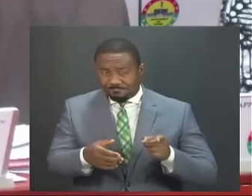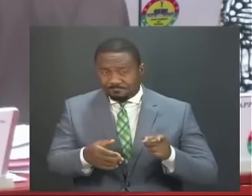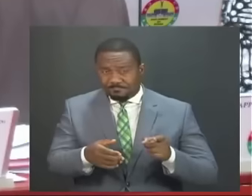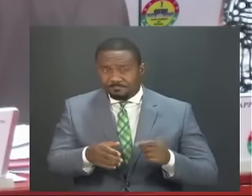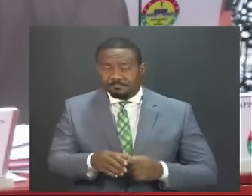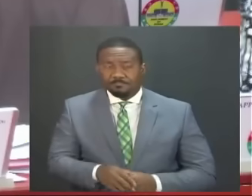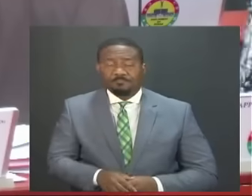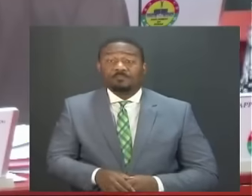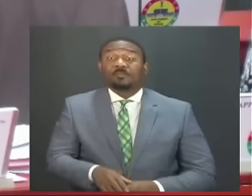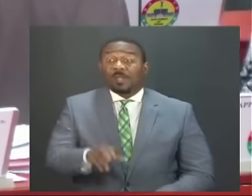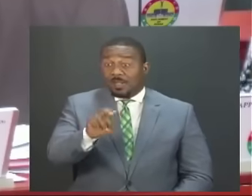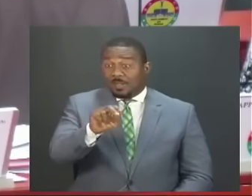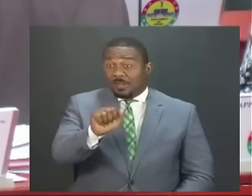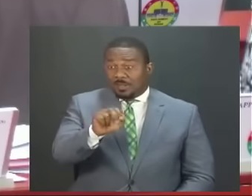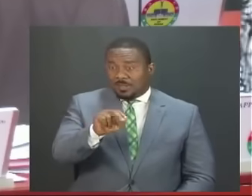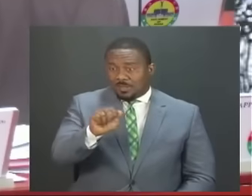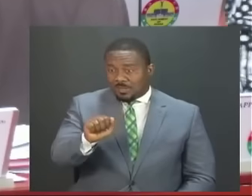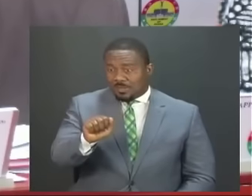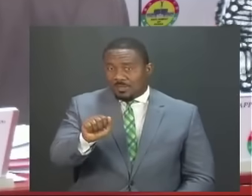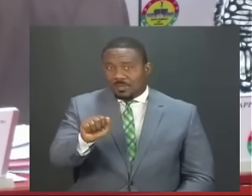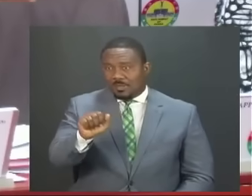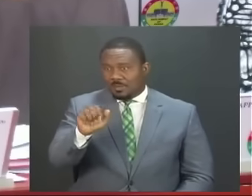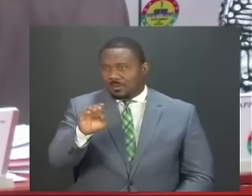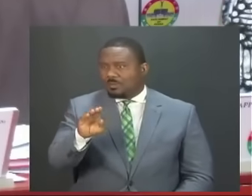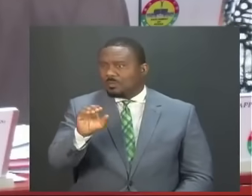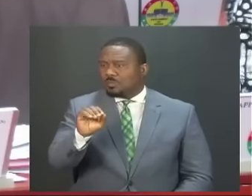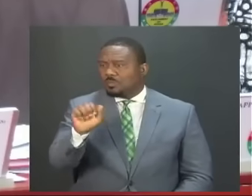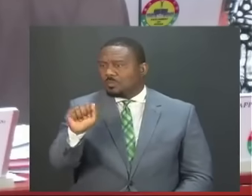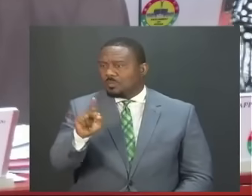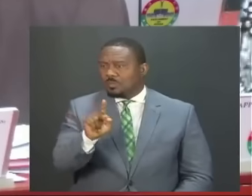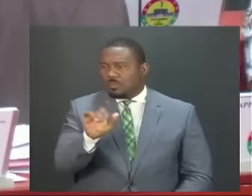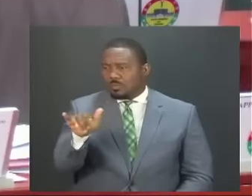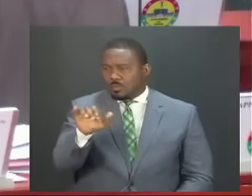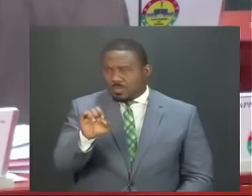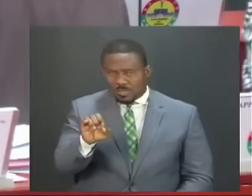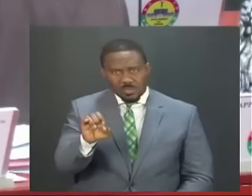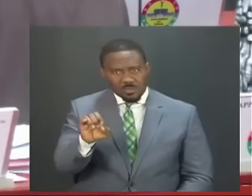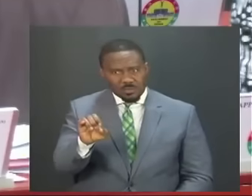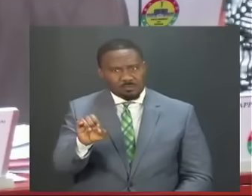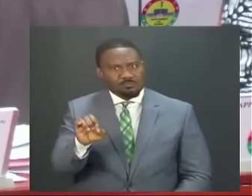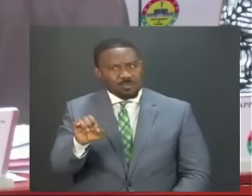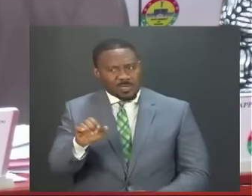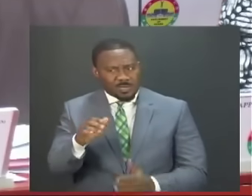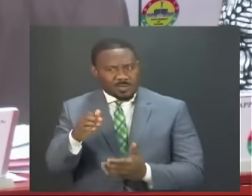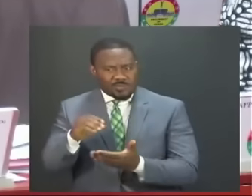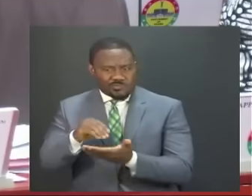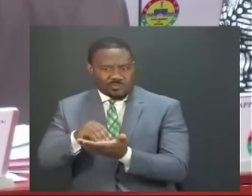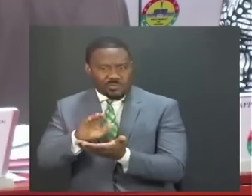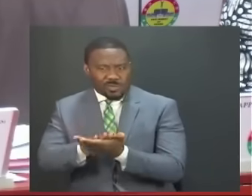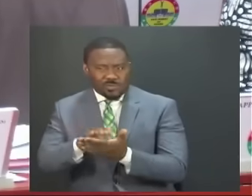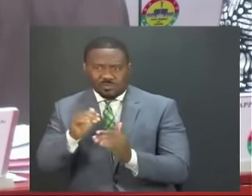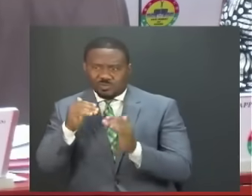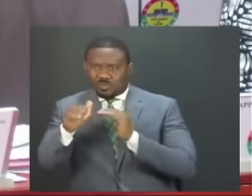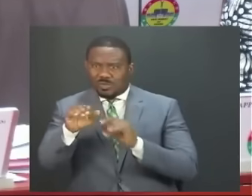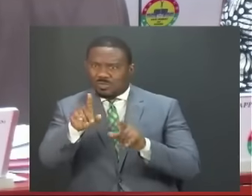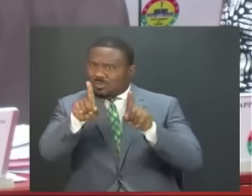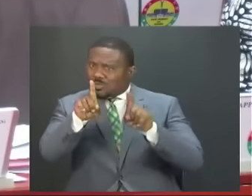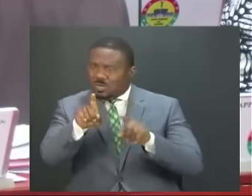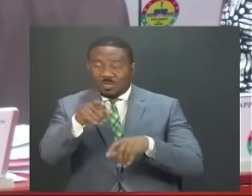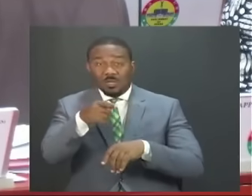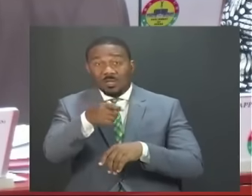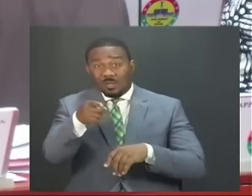had filed a constitutional matter at the Supreme Court. Therefore, my